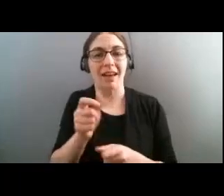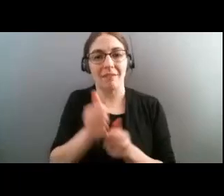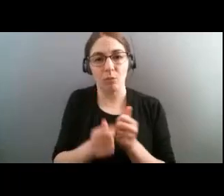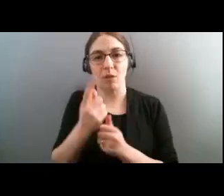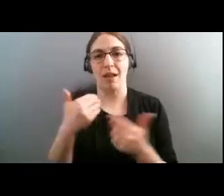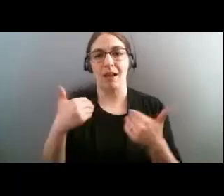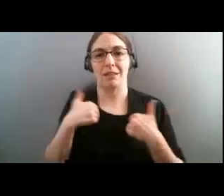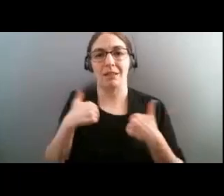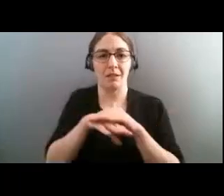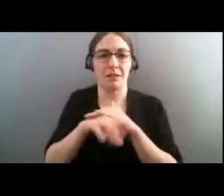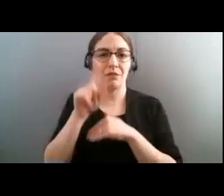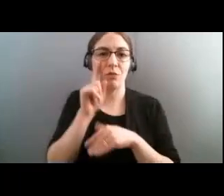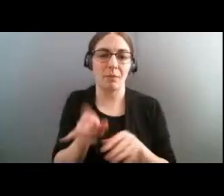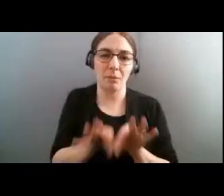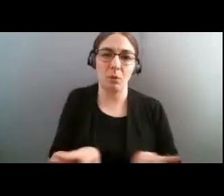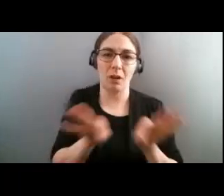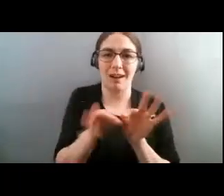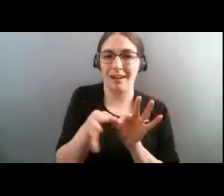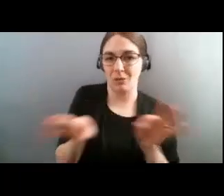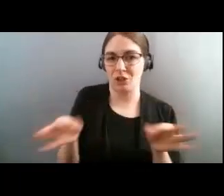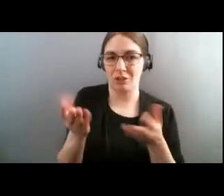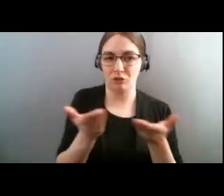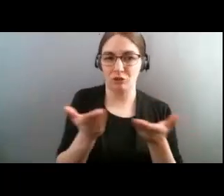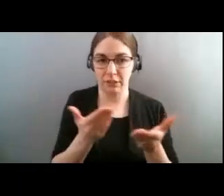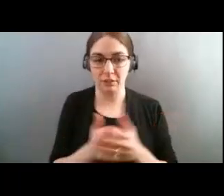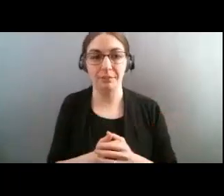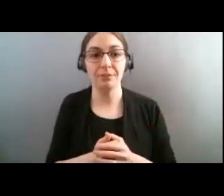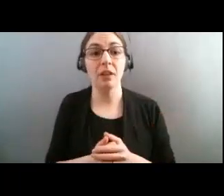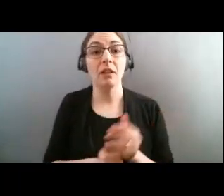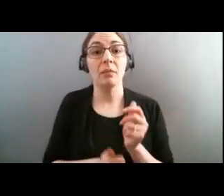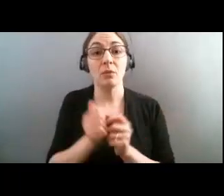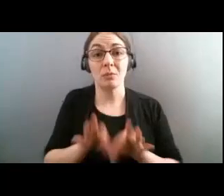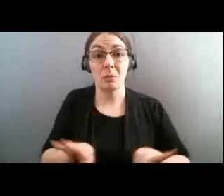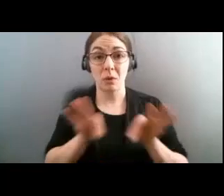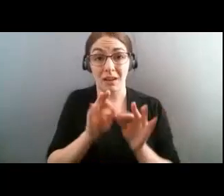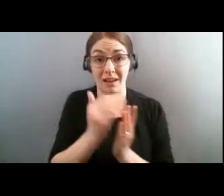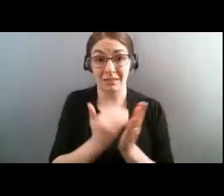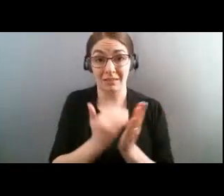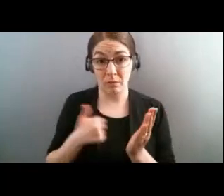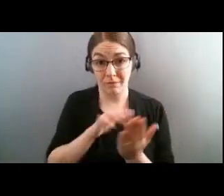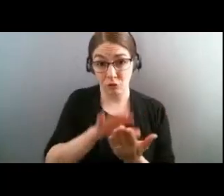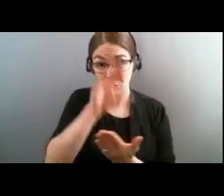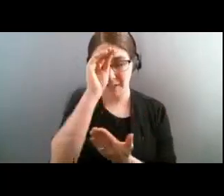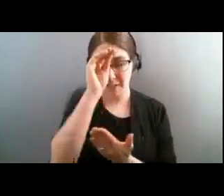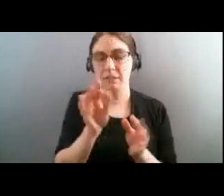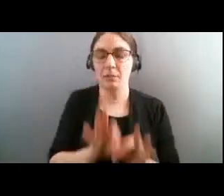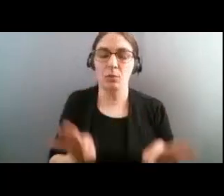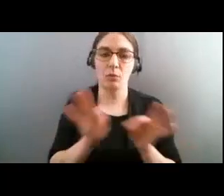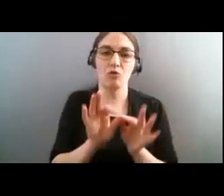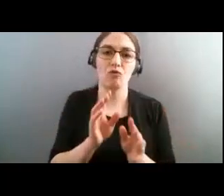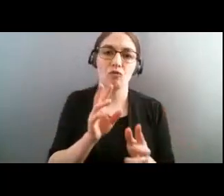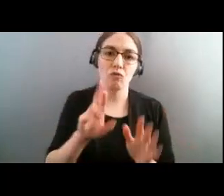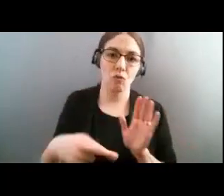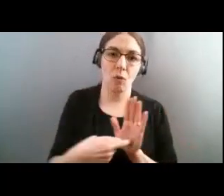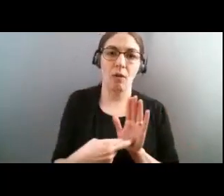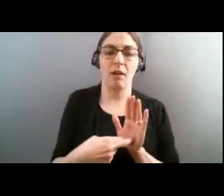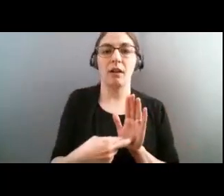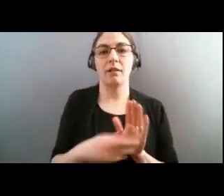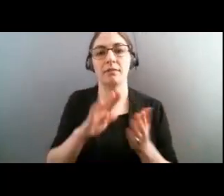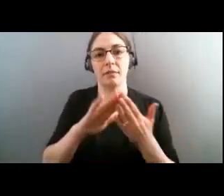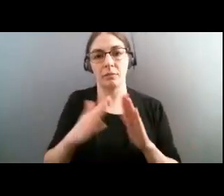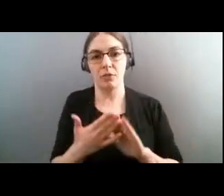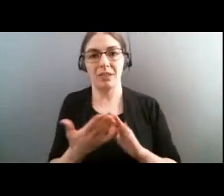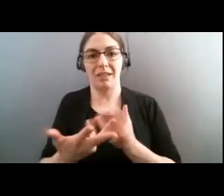significant lesson learned is the critical role of community engagement. The Virginia Board's success in uncovering systemic